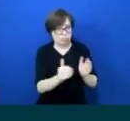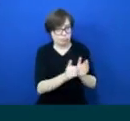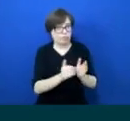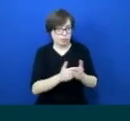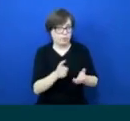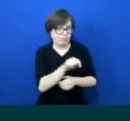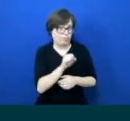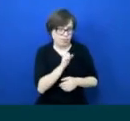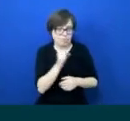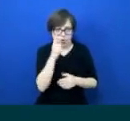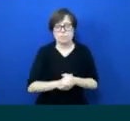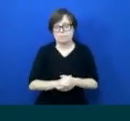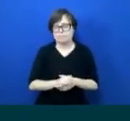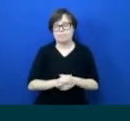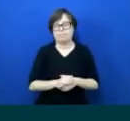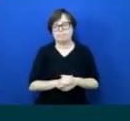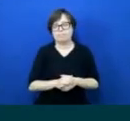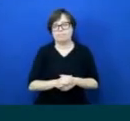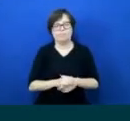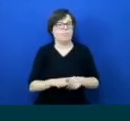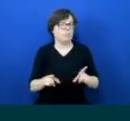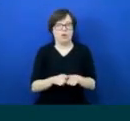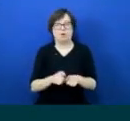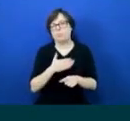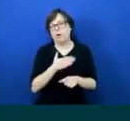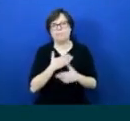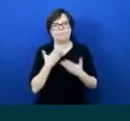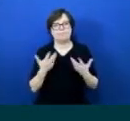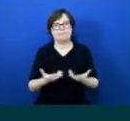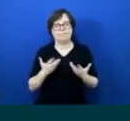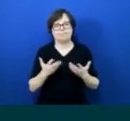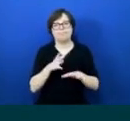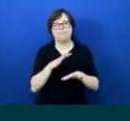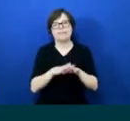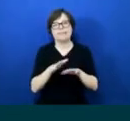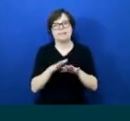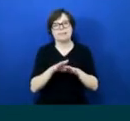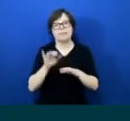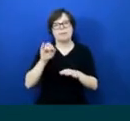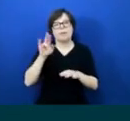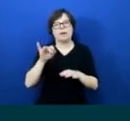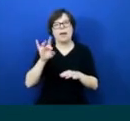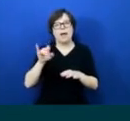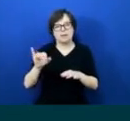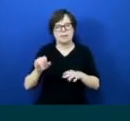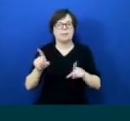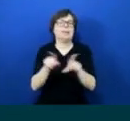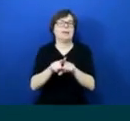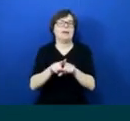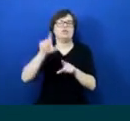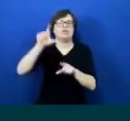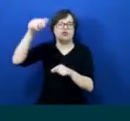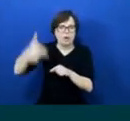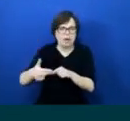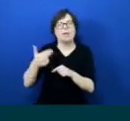wall mounted systems, sometimes with irrigation. Plants provide shade, the air layer insulates, it